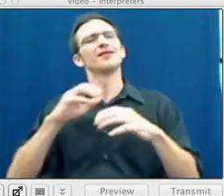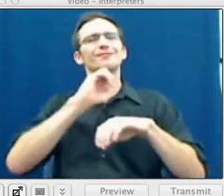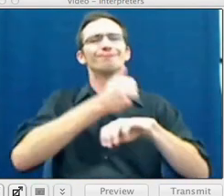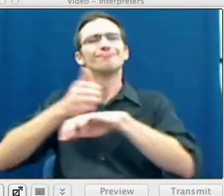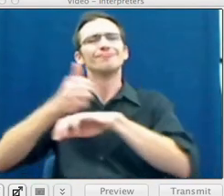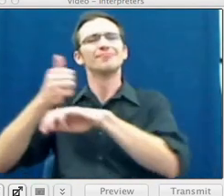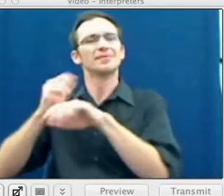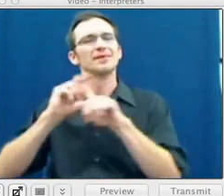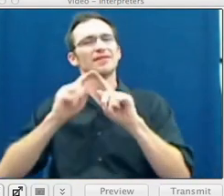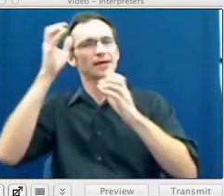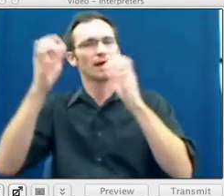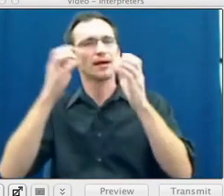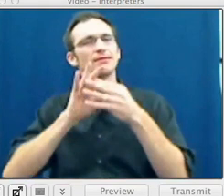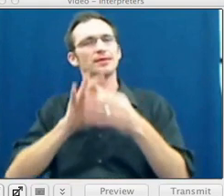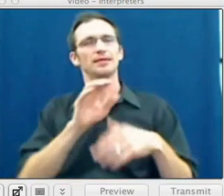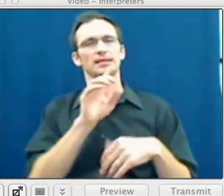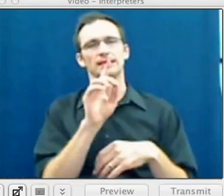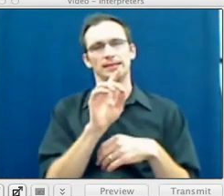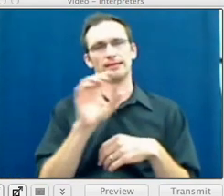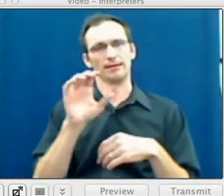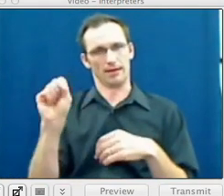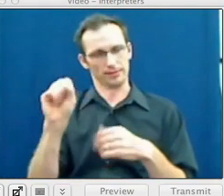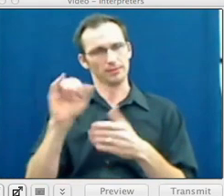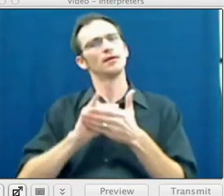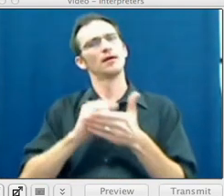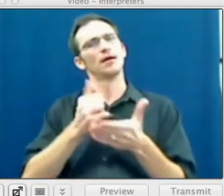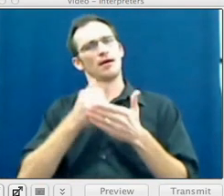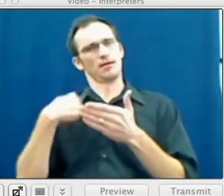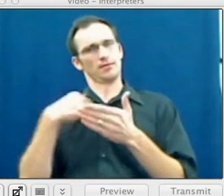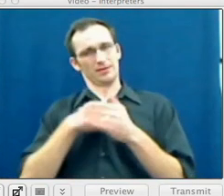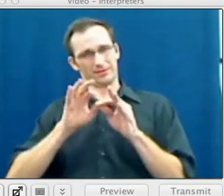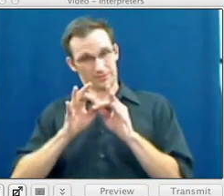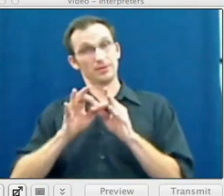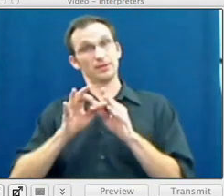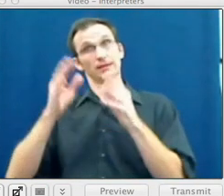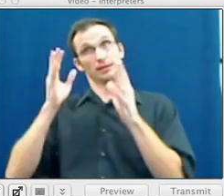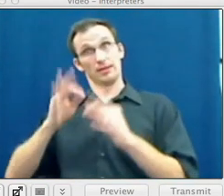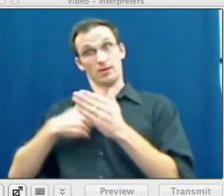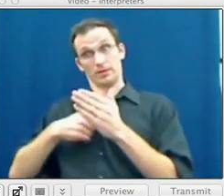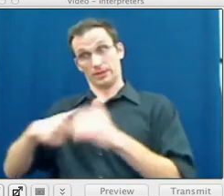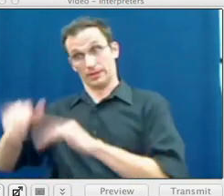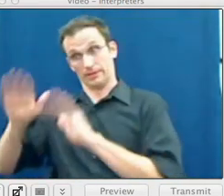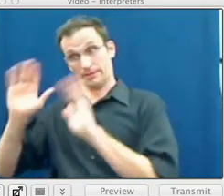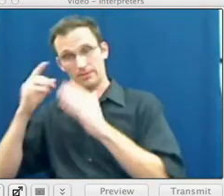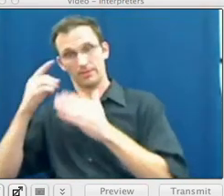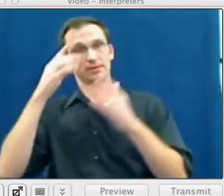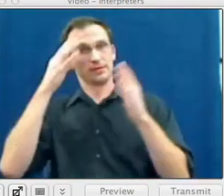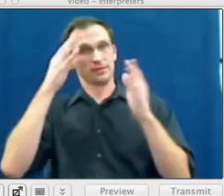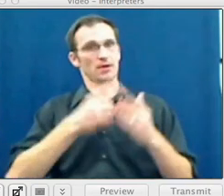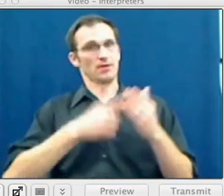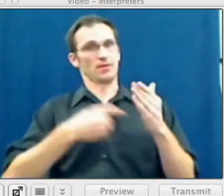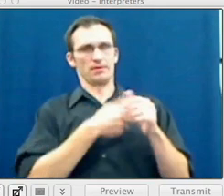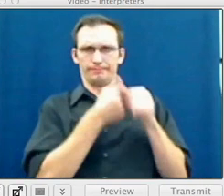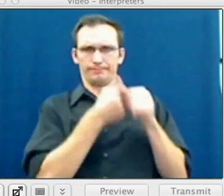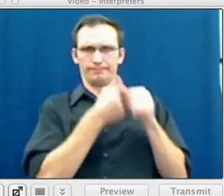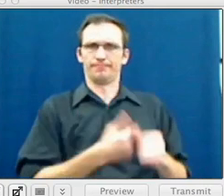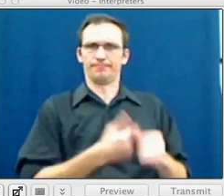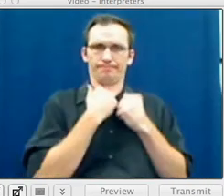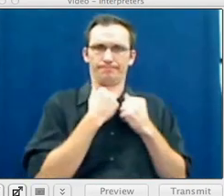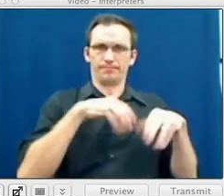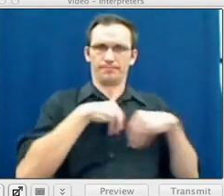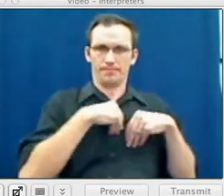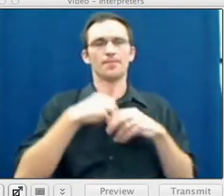us in that process of embracing and abandoning. And then, of course, we followed up those proposed constructs on